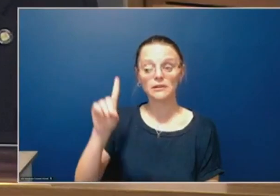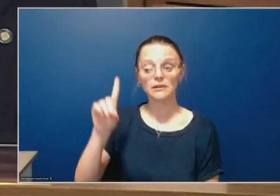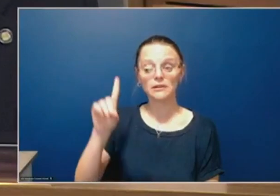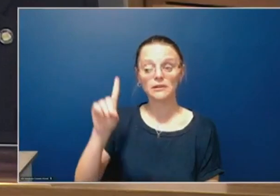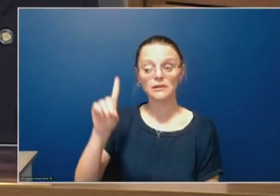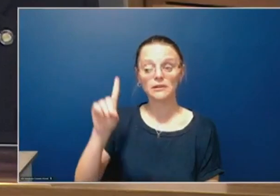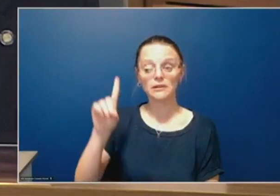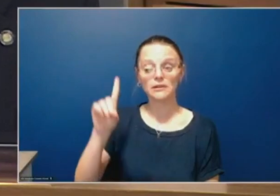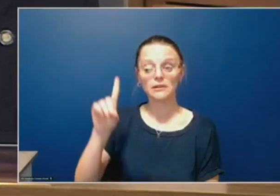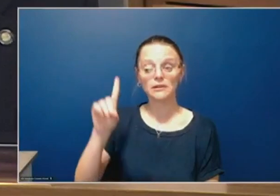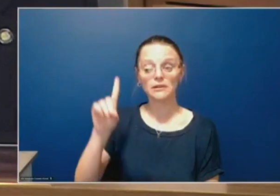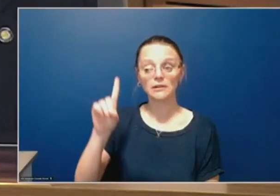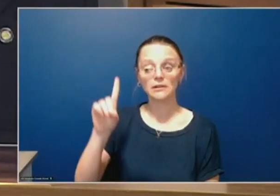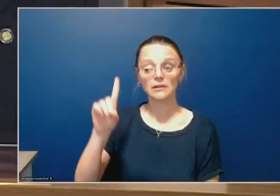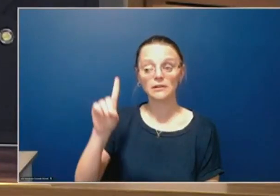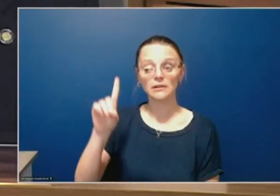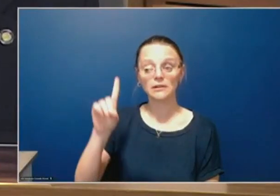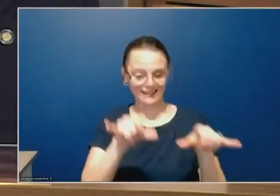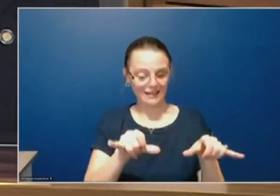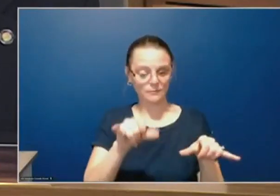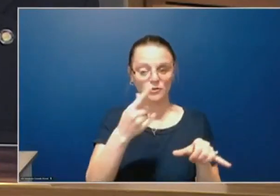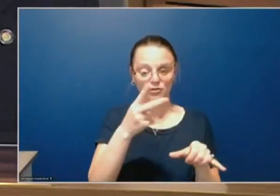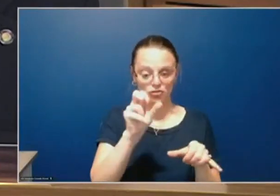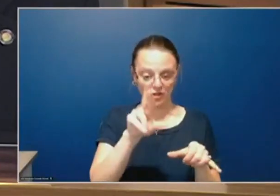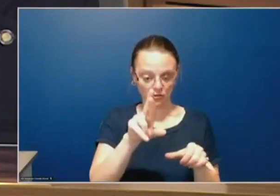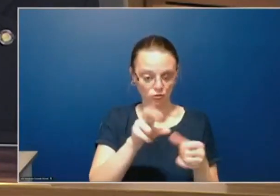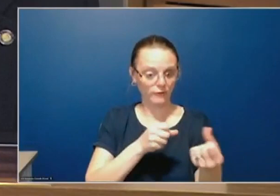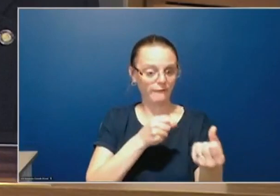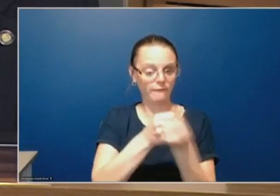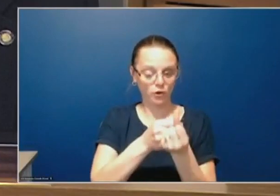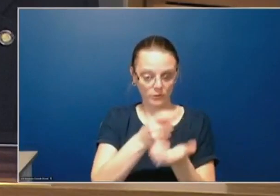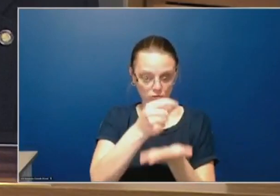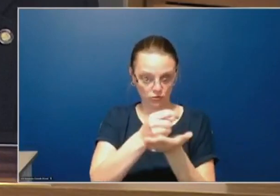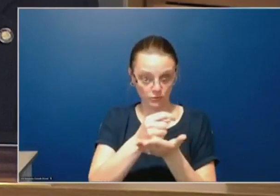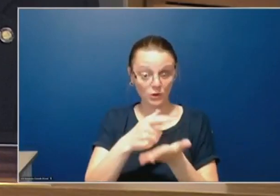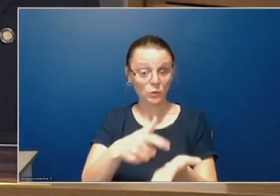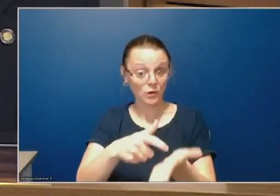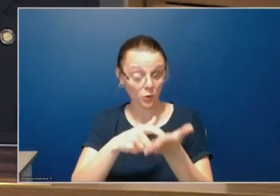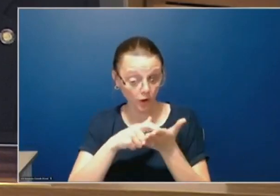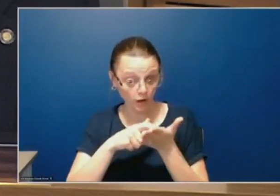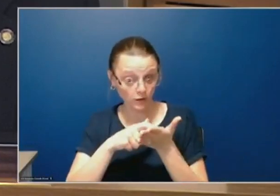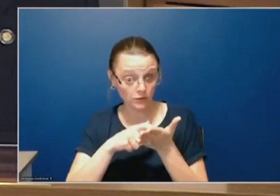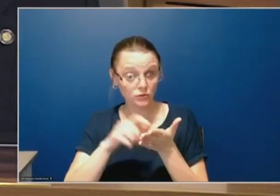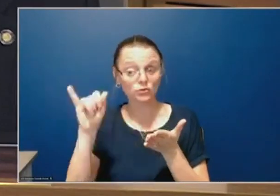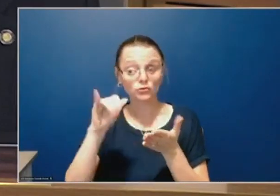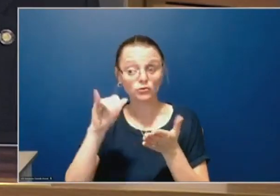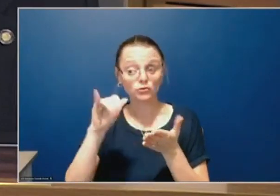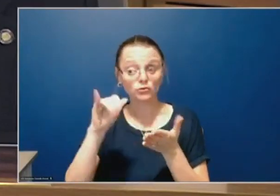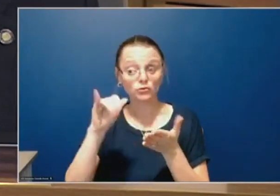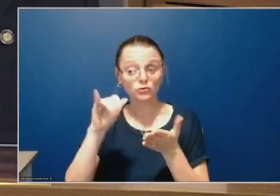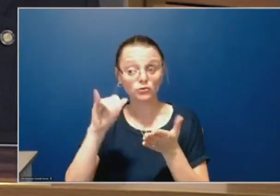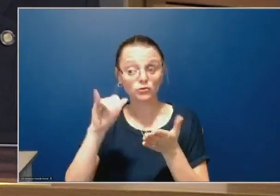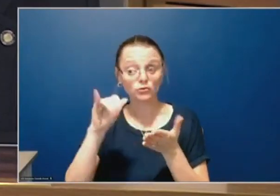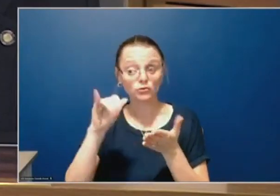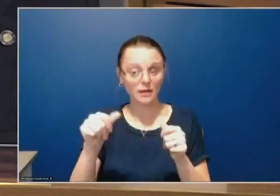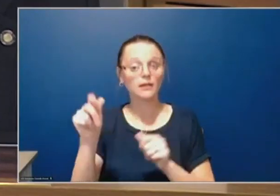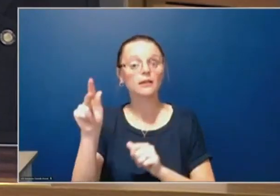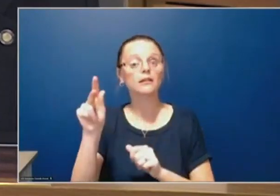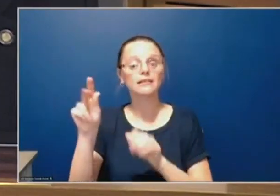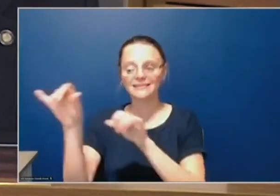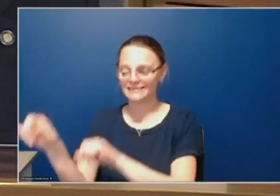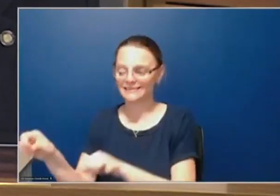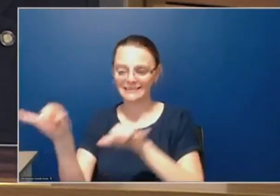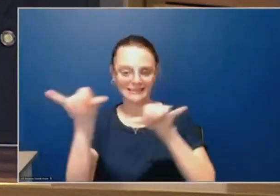as gender-affirming treatments. The whole idea is it requires insurance to cover and treat detransitioners with the same care